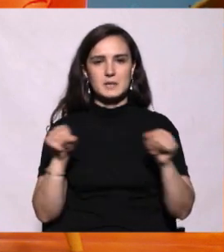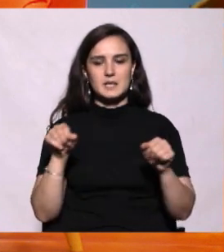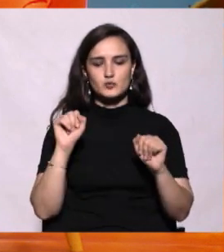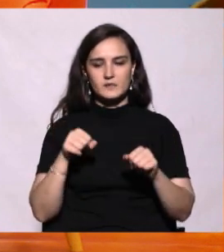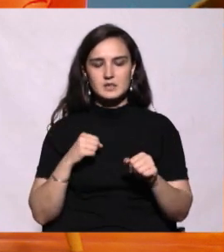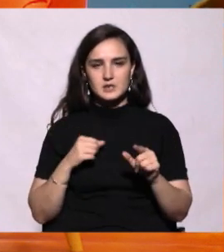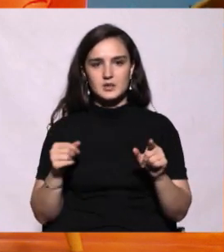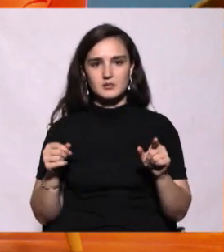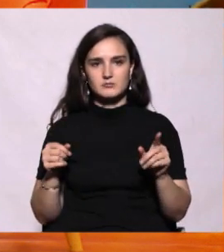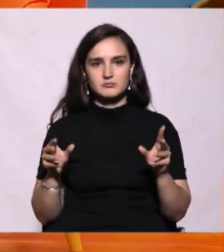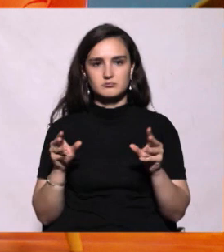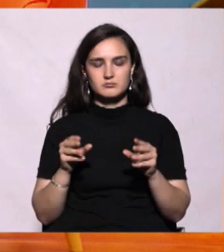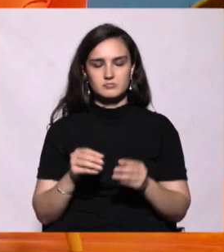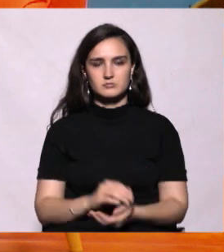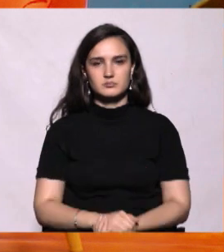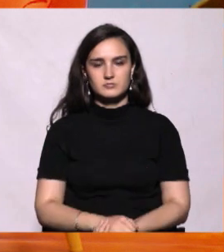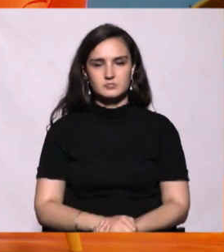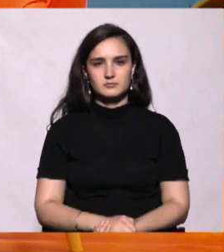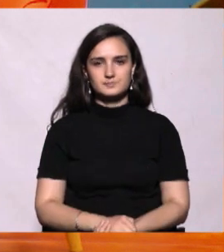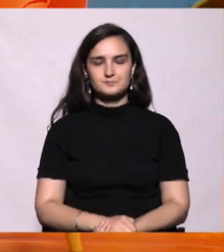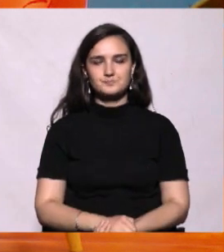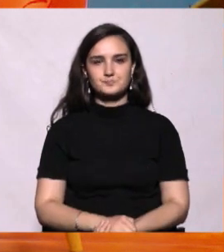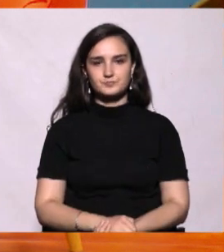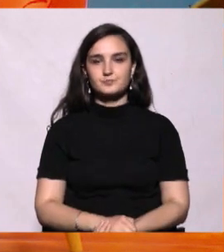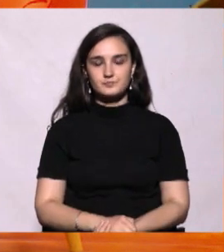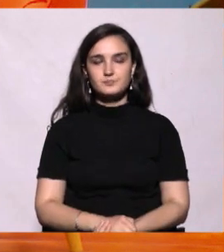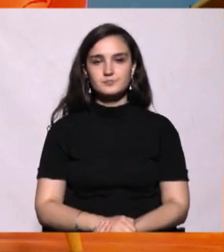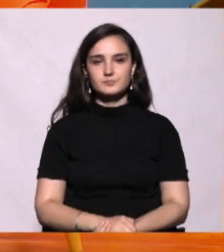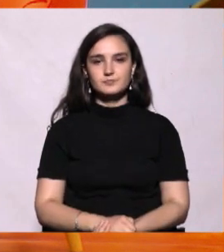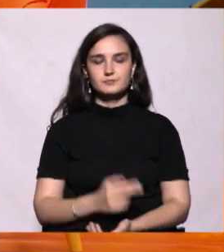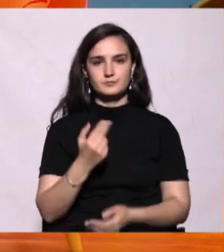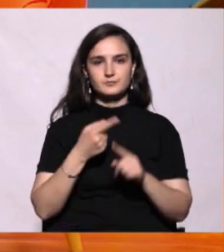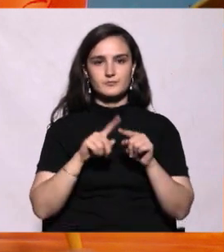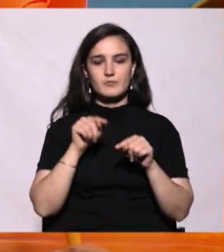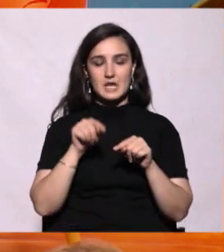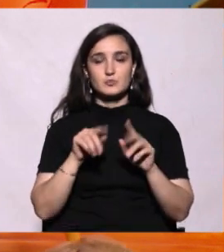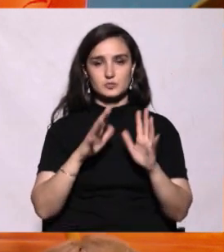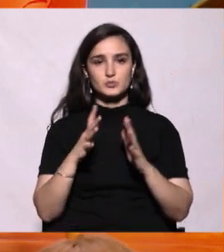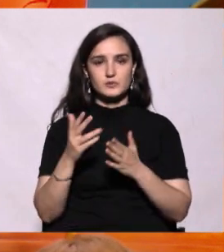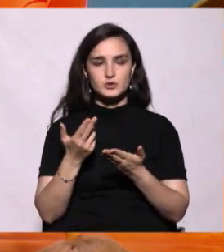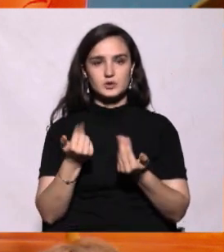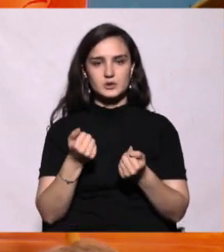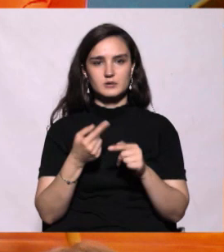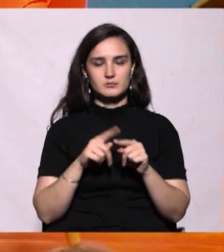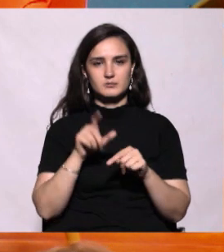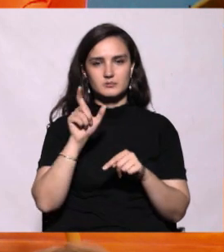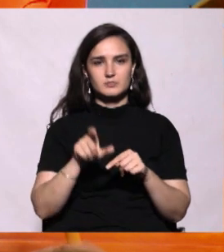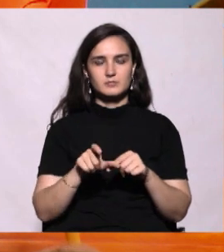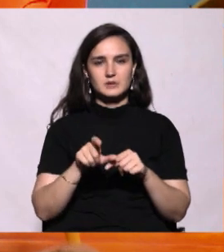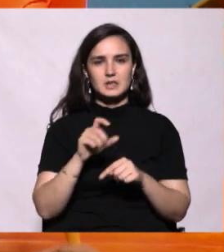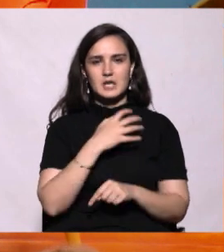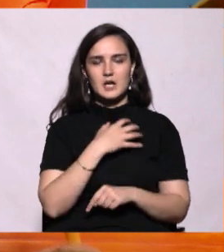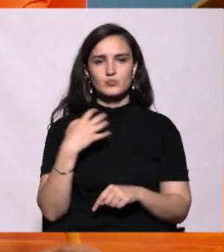combined with chivalry. Yeah, because they go hand in hand in this case. Arthur becomes a symbol